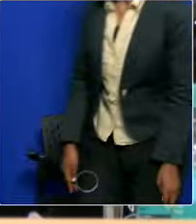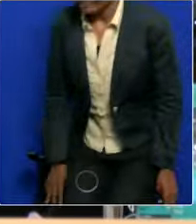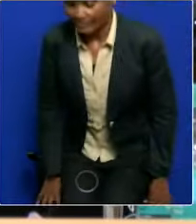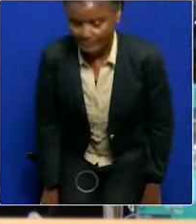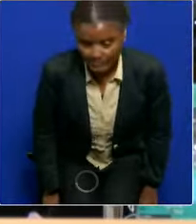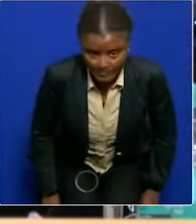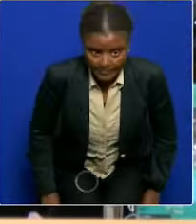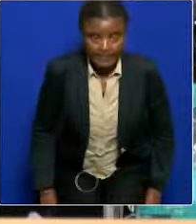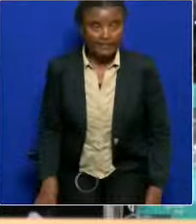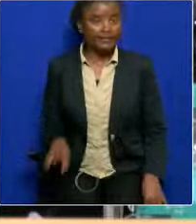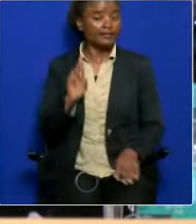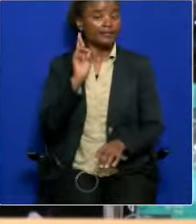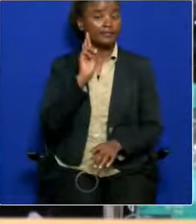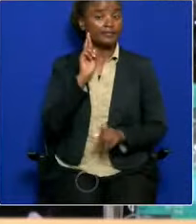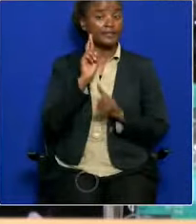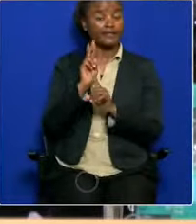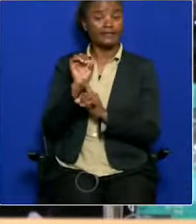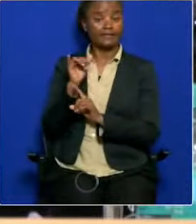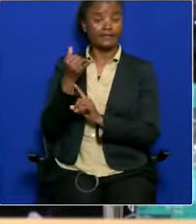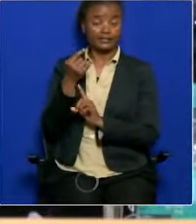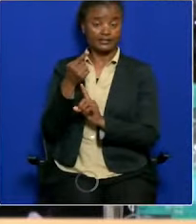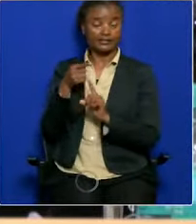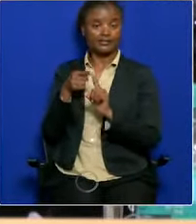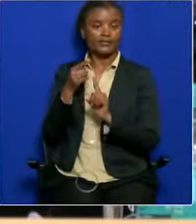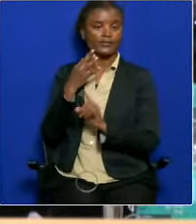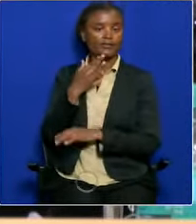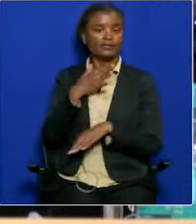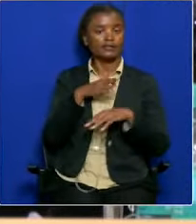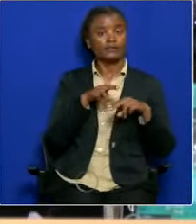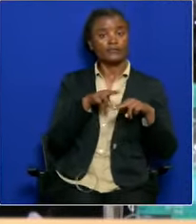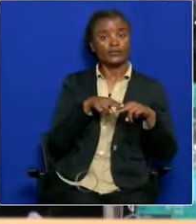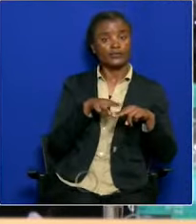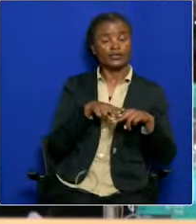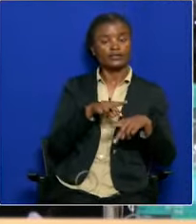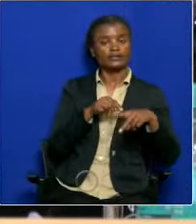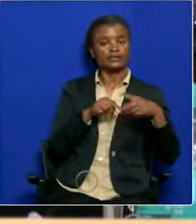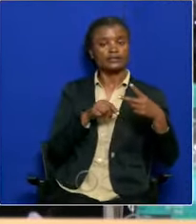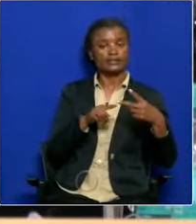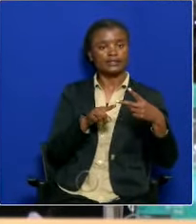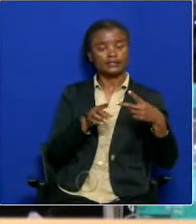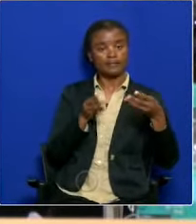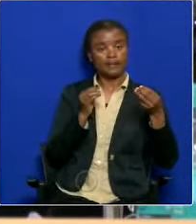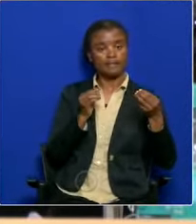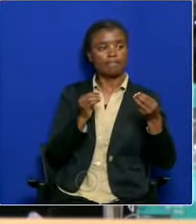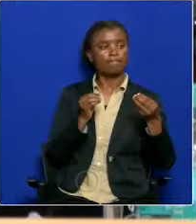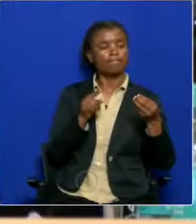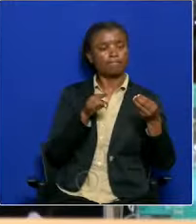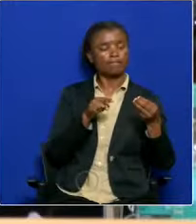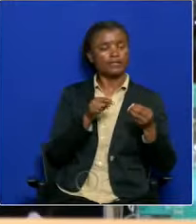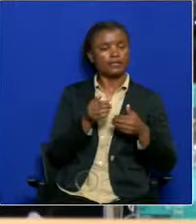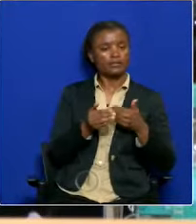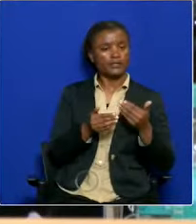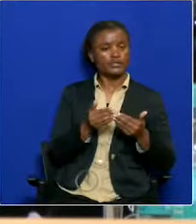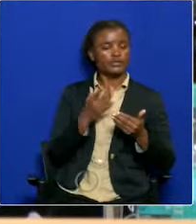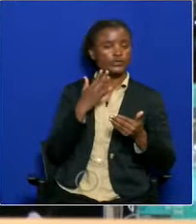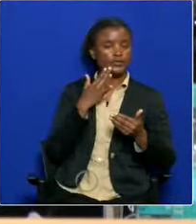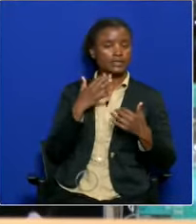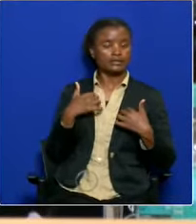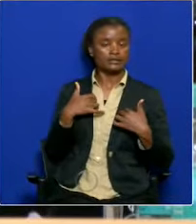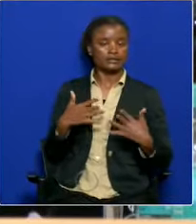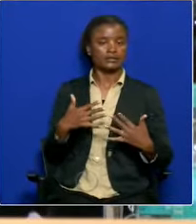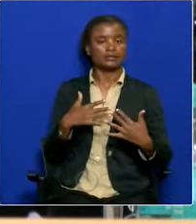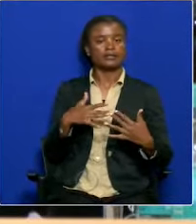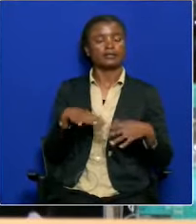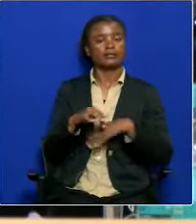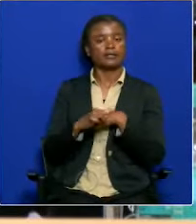in February, and the second one was operational, as you said, in April. Yeah. So